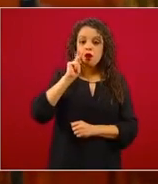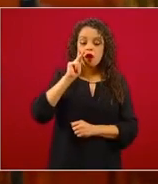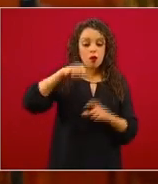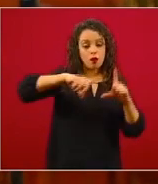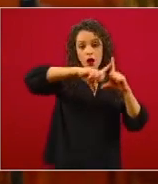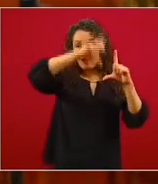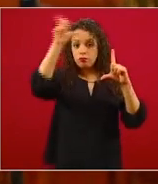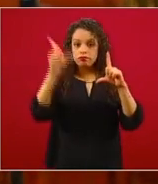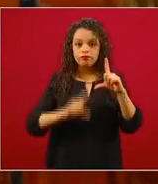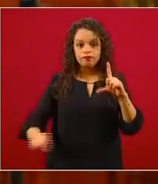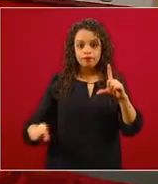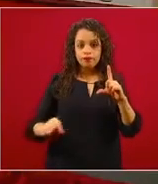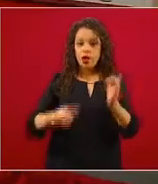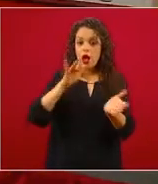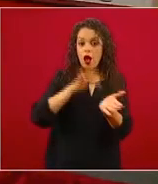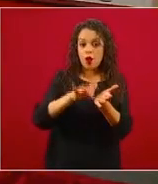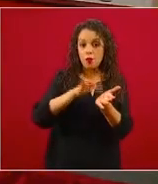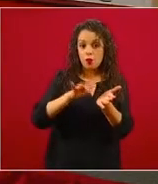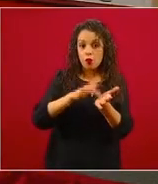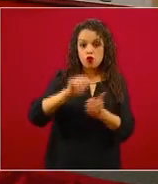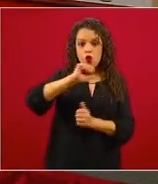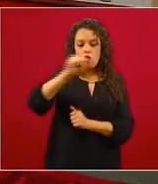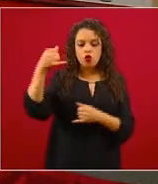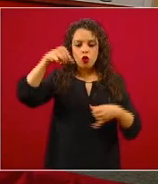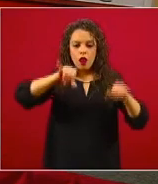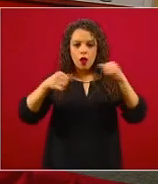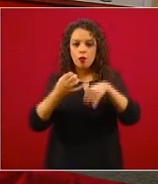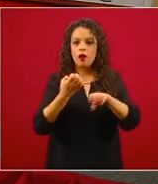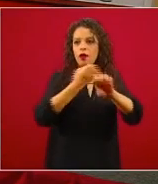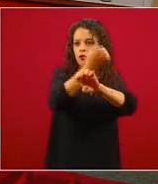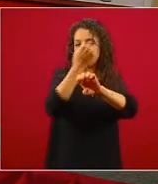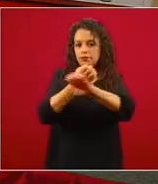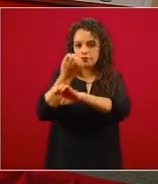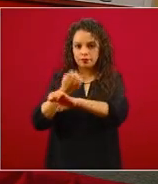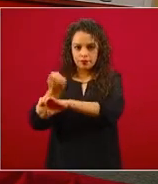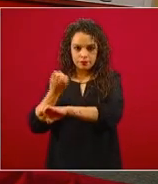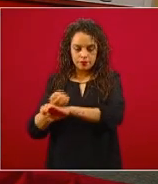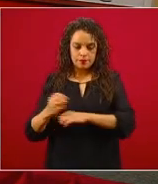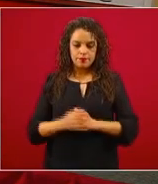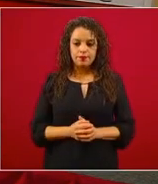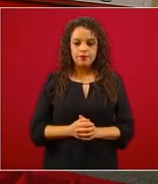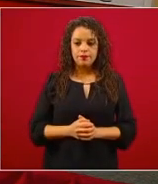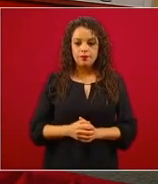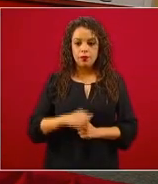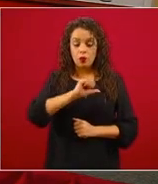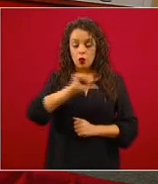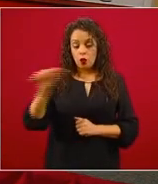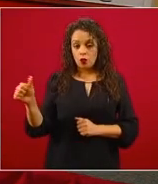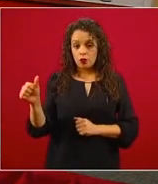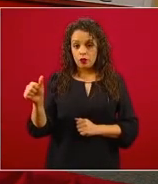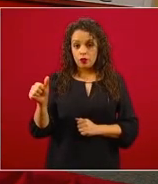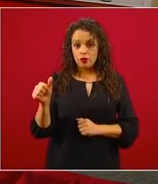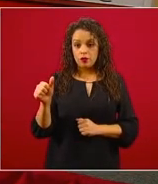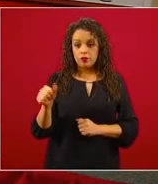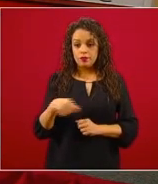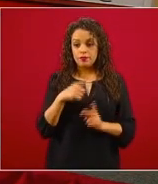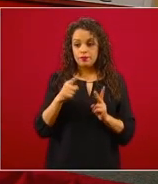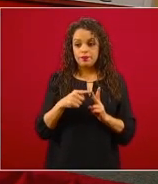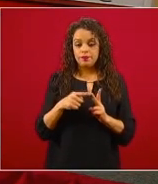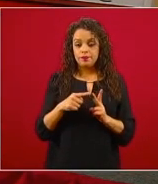institution that coordinates all the testing that is done in the federal laboratories in our country.